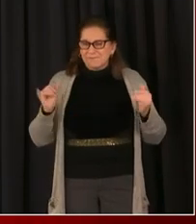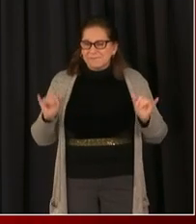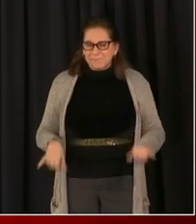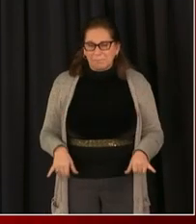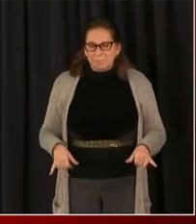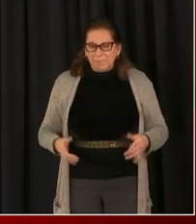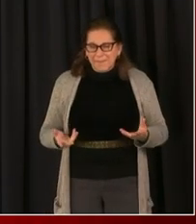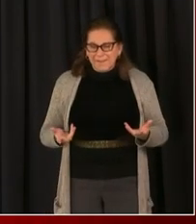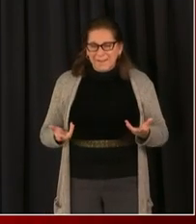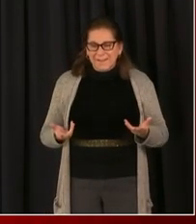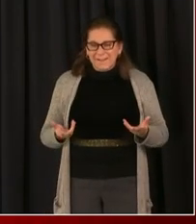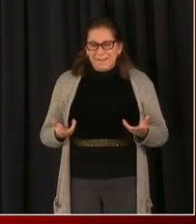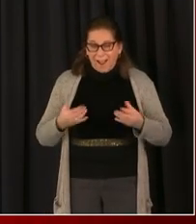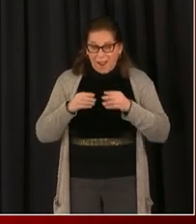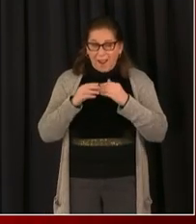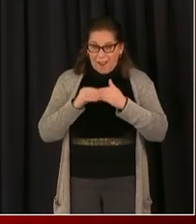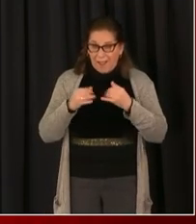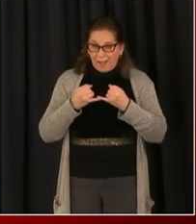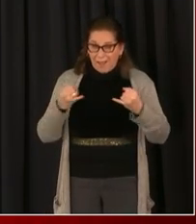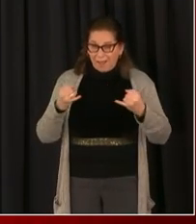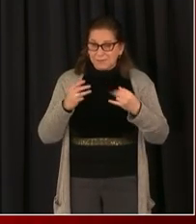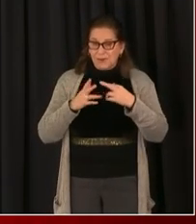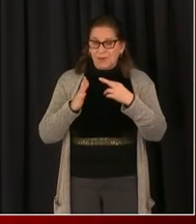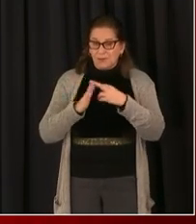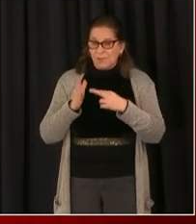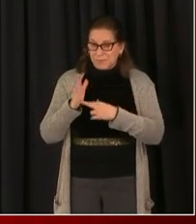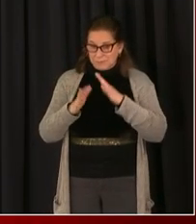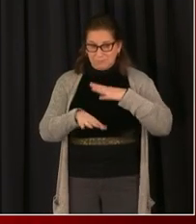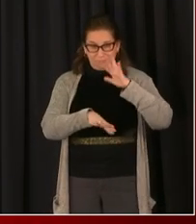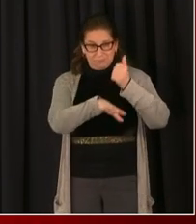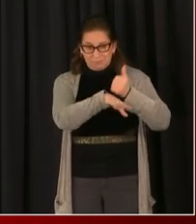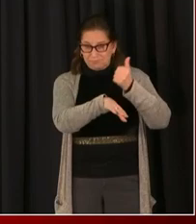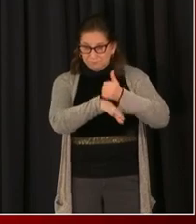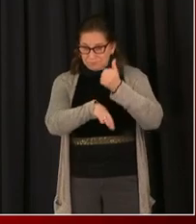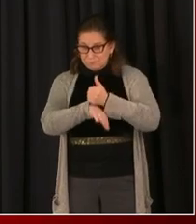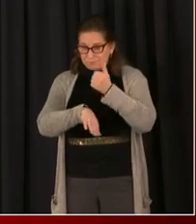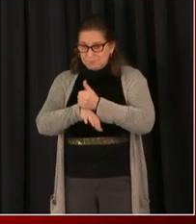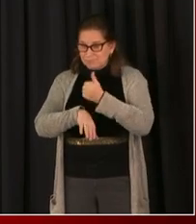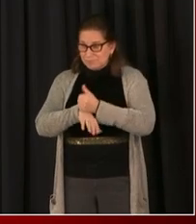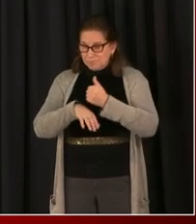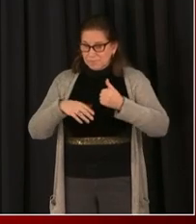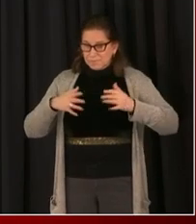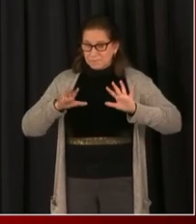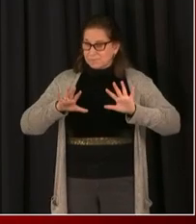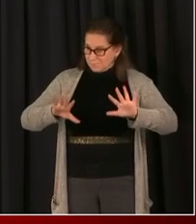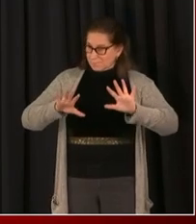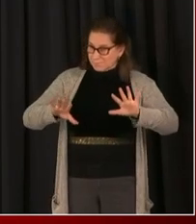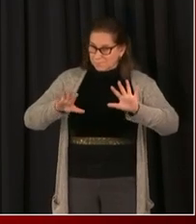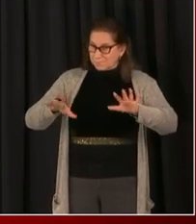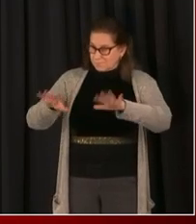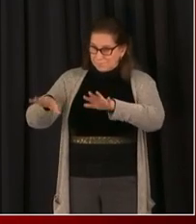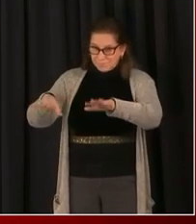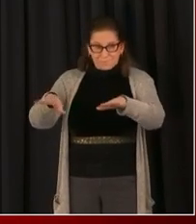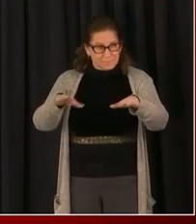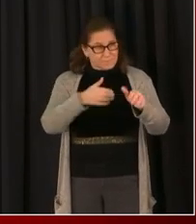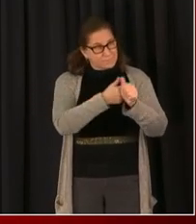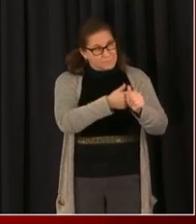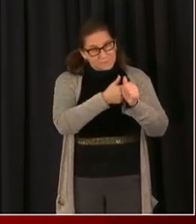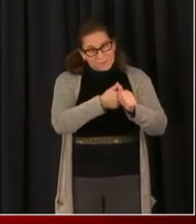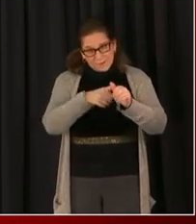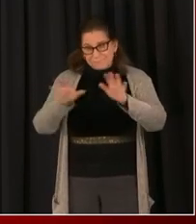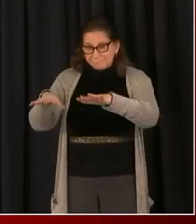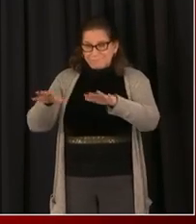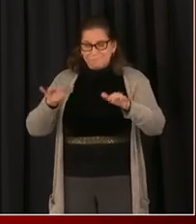best guidelines and rules are in place. But we just have to be vigilant about, and nobody's, trying